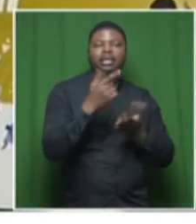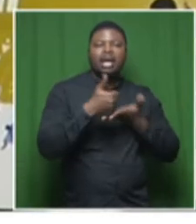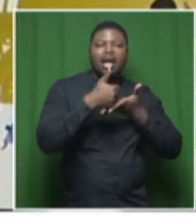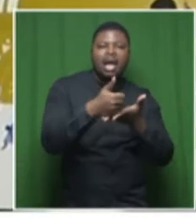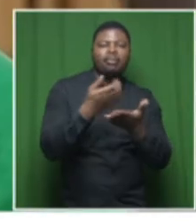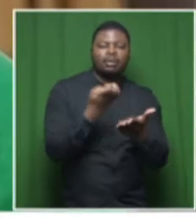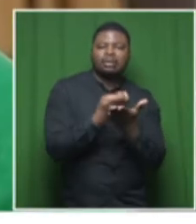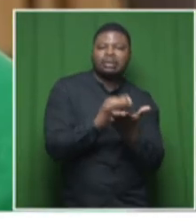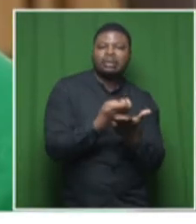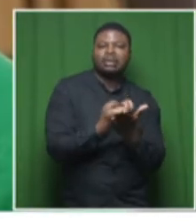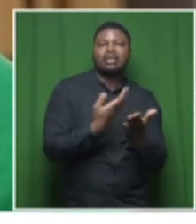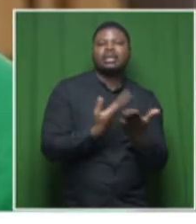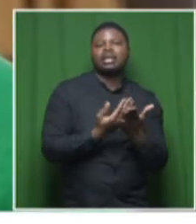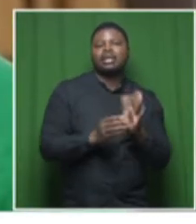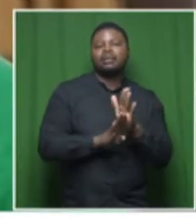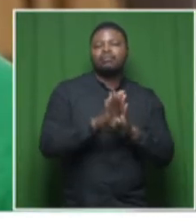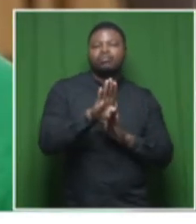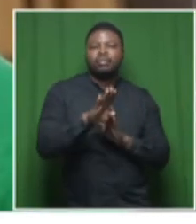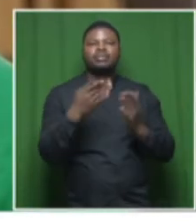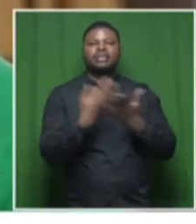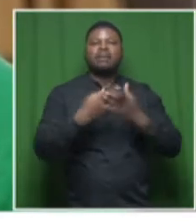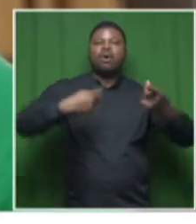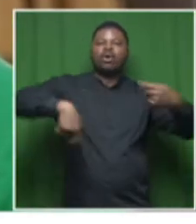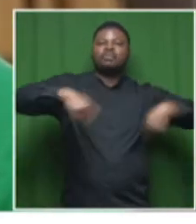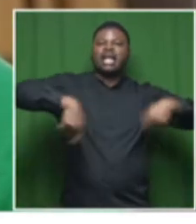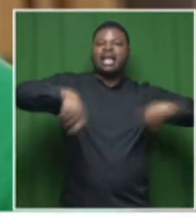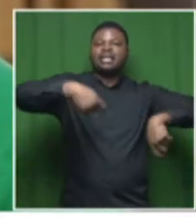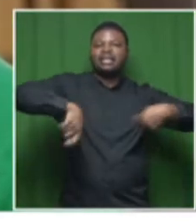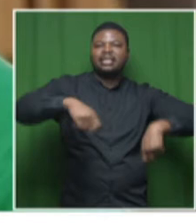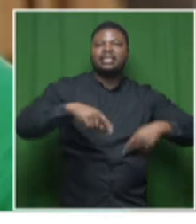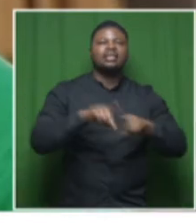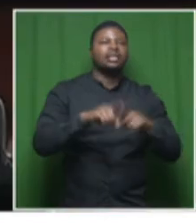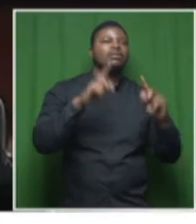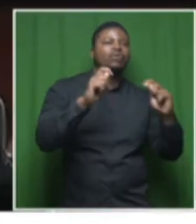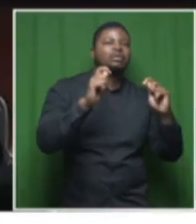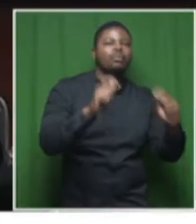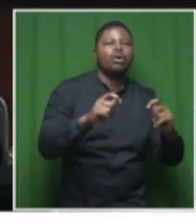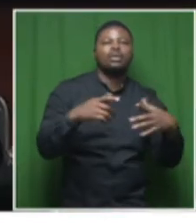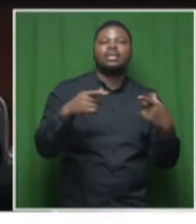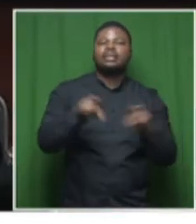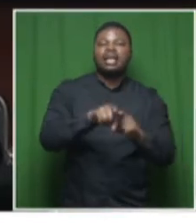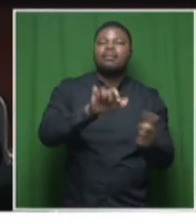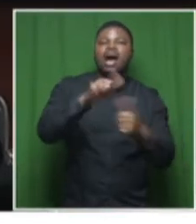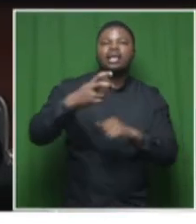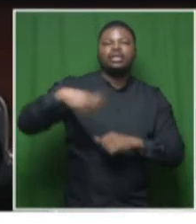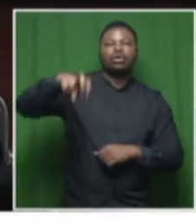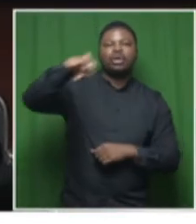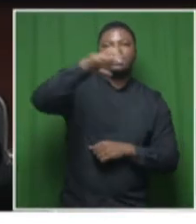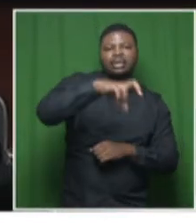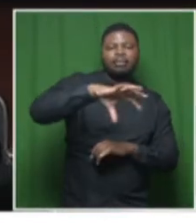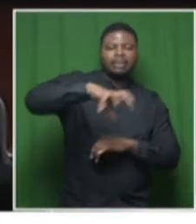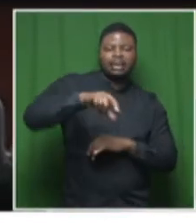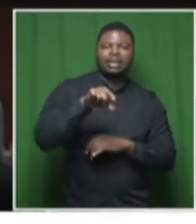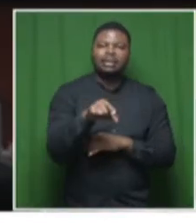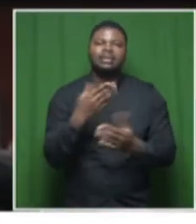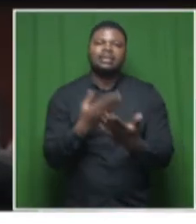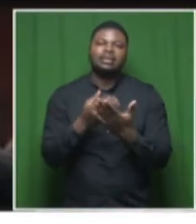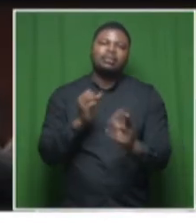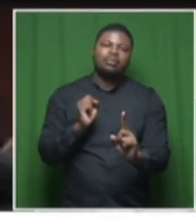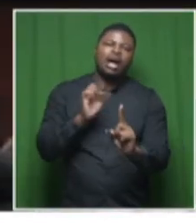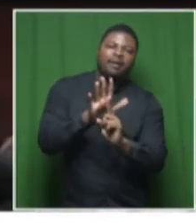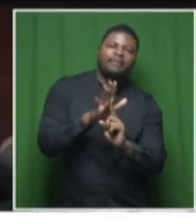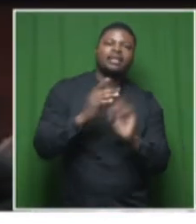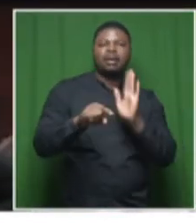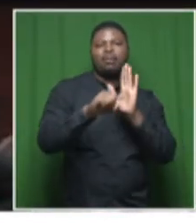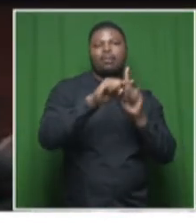the hospitality, transport and tourism sectors. And the department believes it will unearth